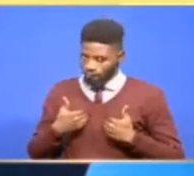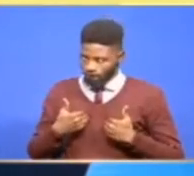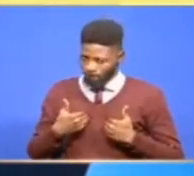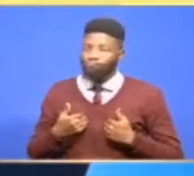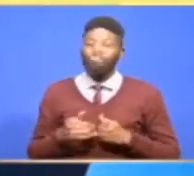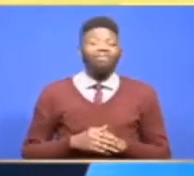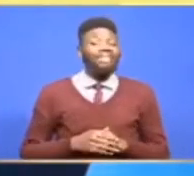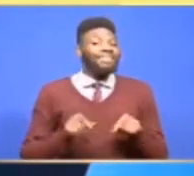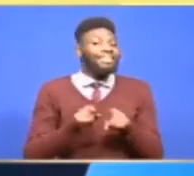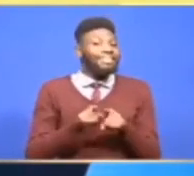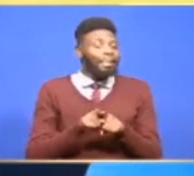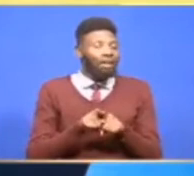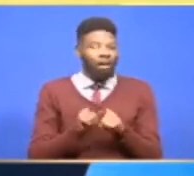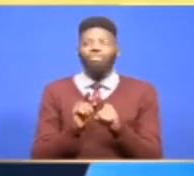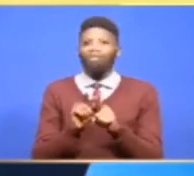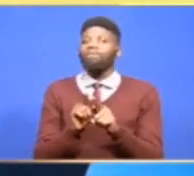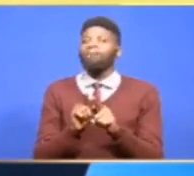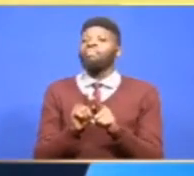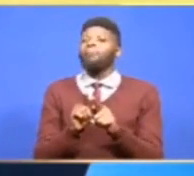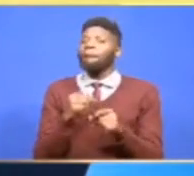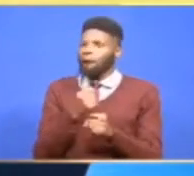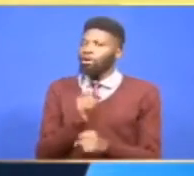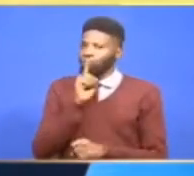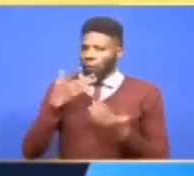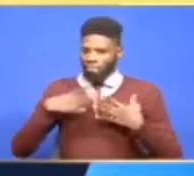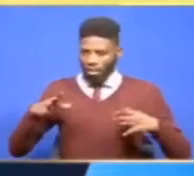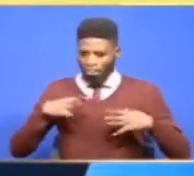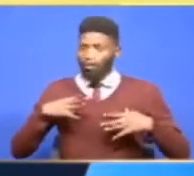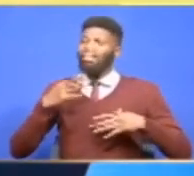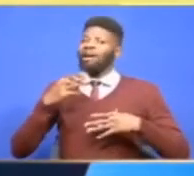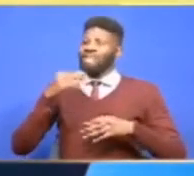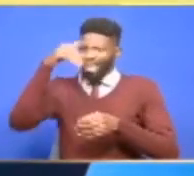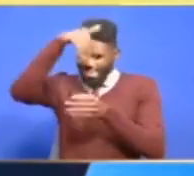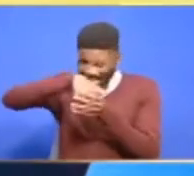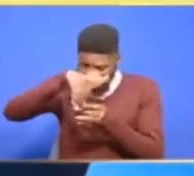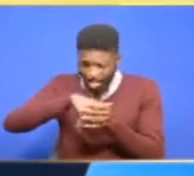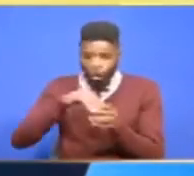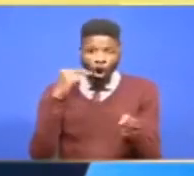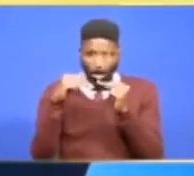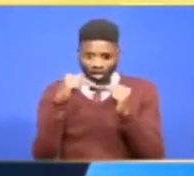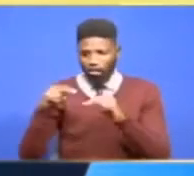provisioning for social and physical distancing, even as they sit.